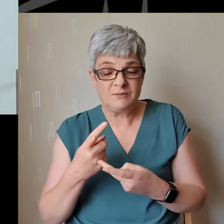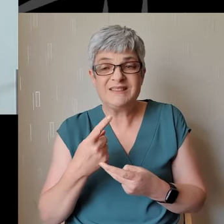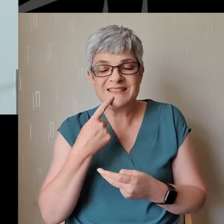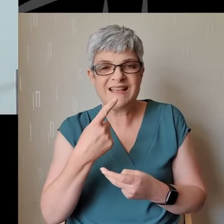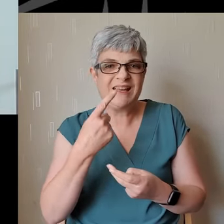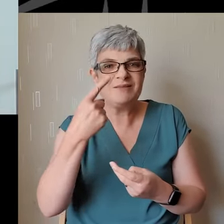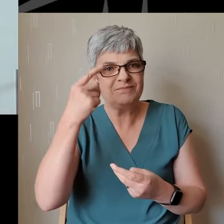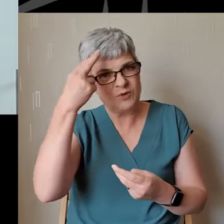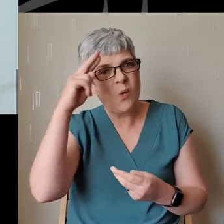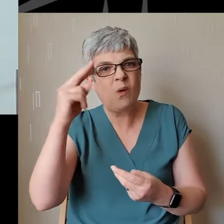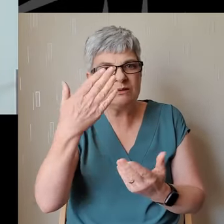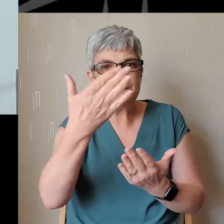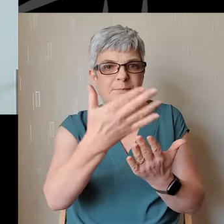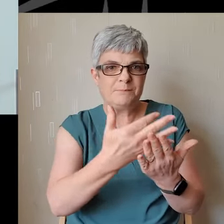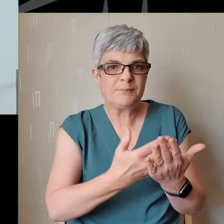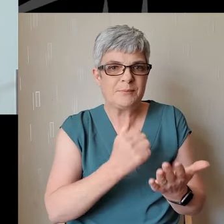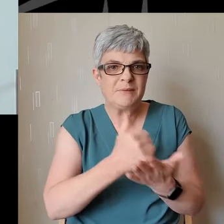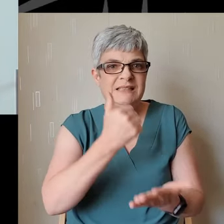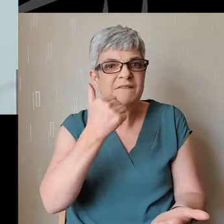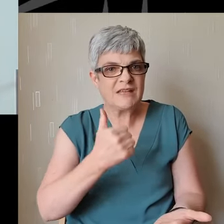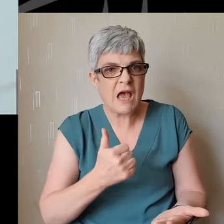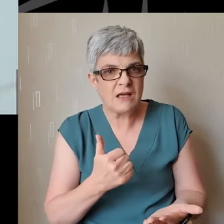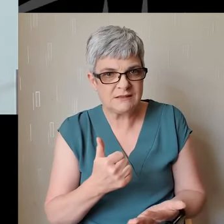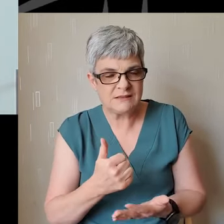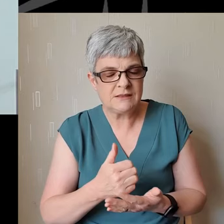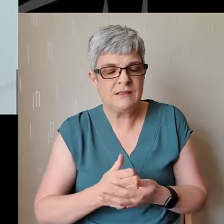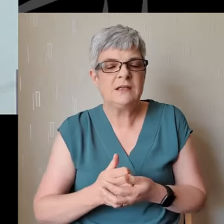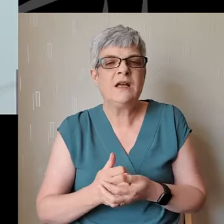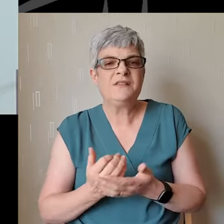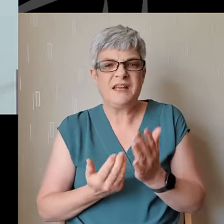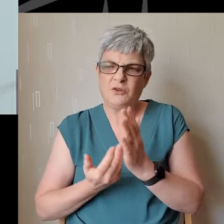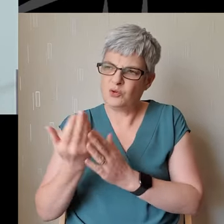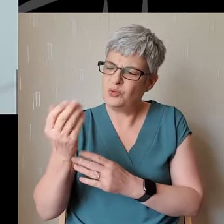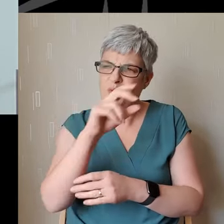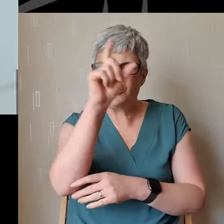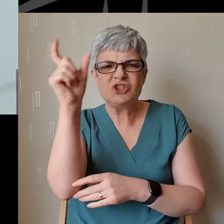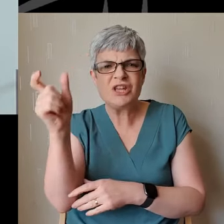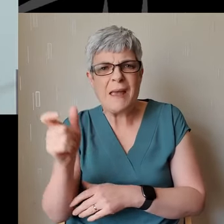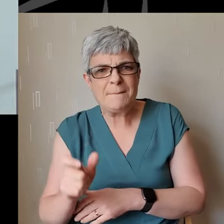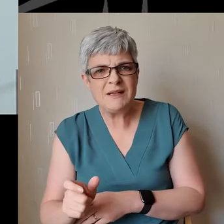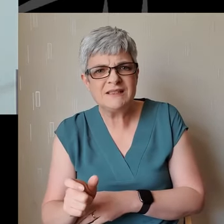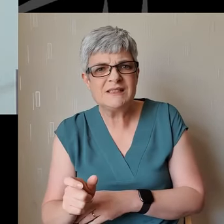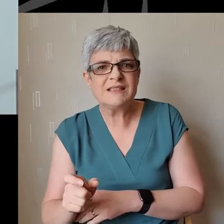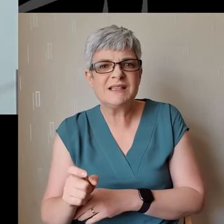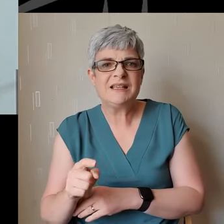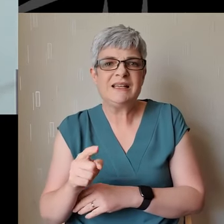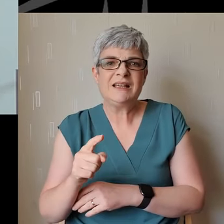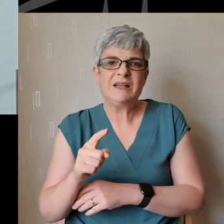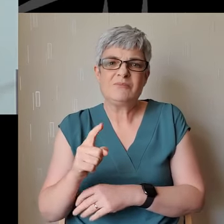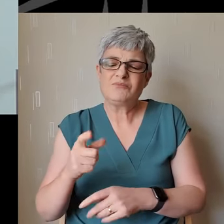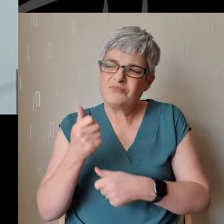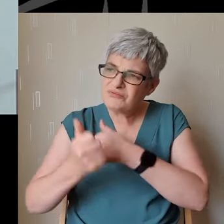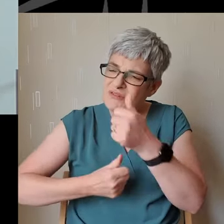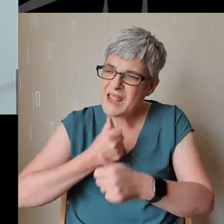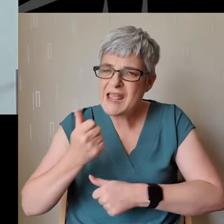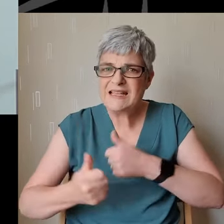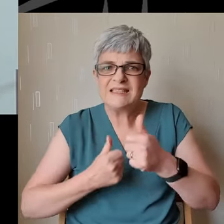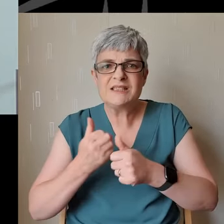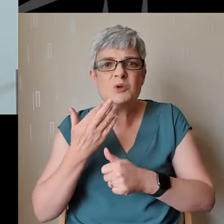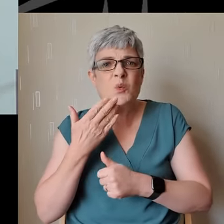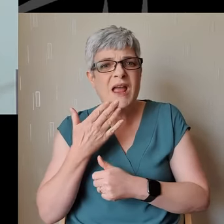call the Magnificat. And then right through to the shepherd's praise after they've been to visit the